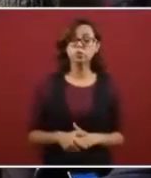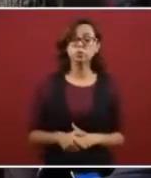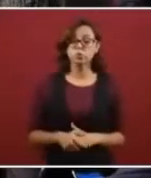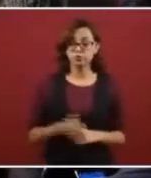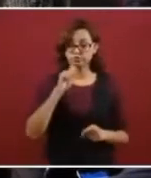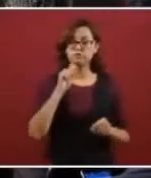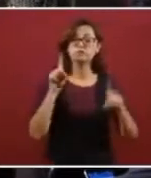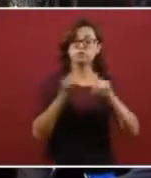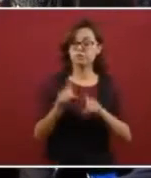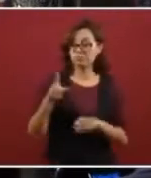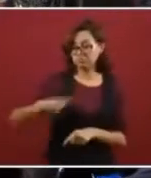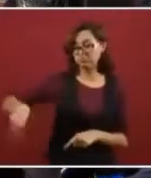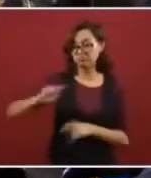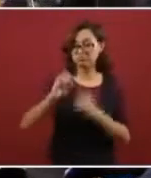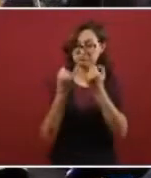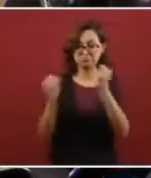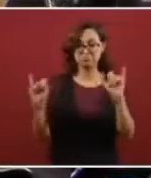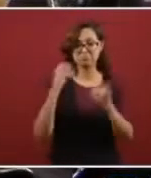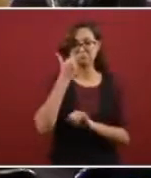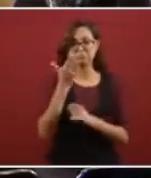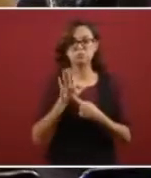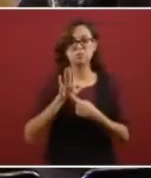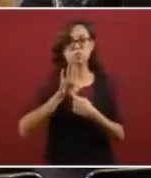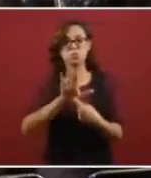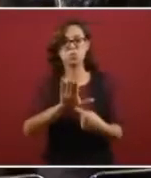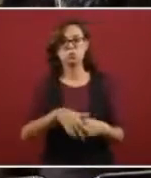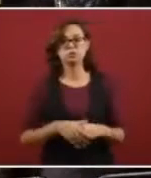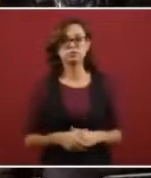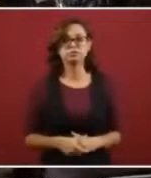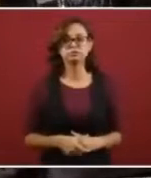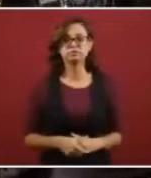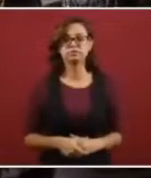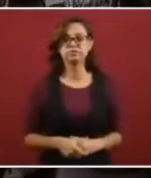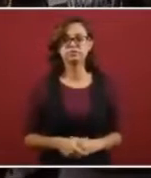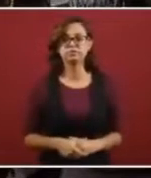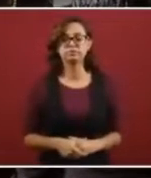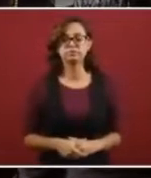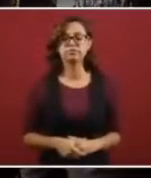that had a seems a spot to present